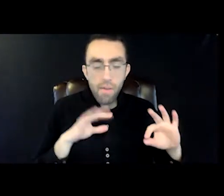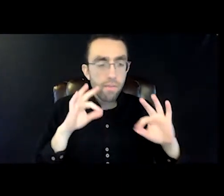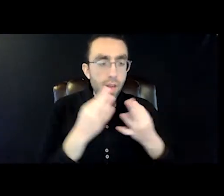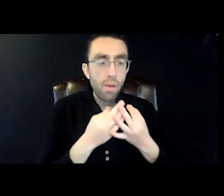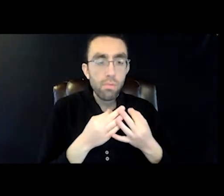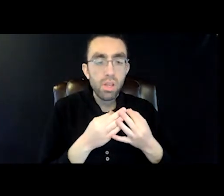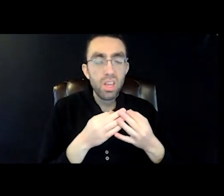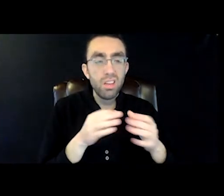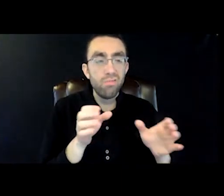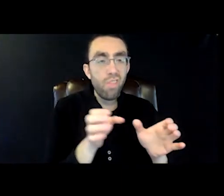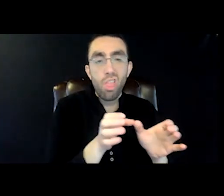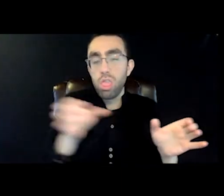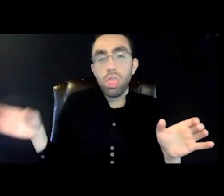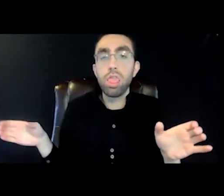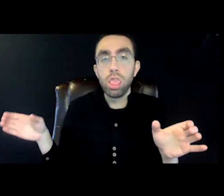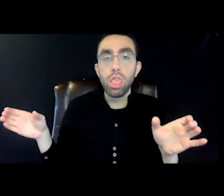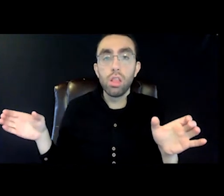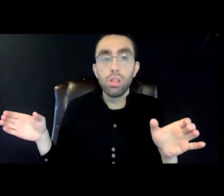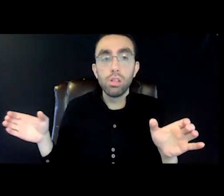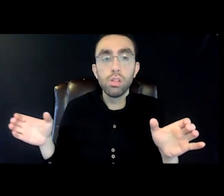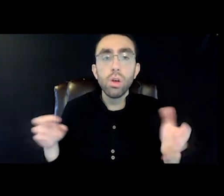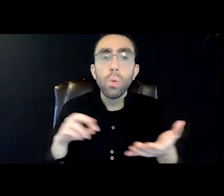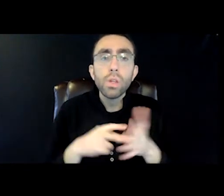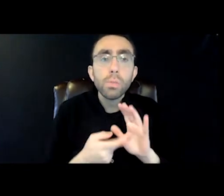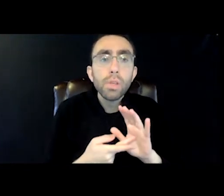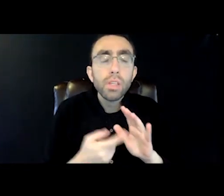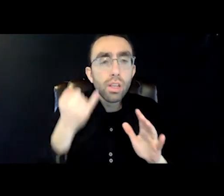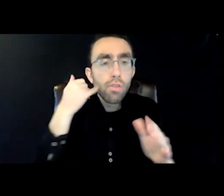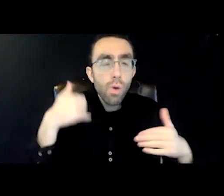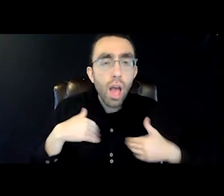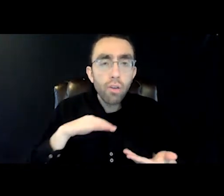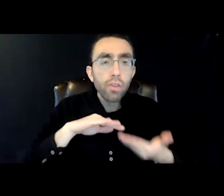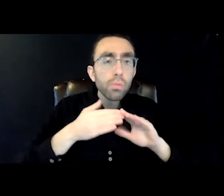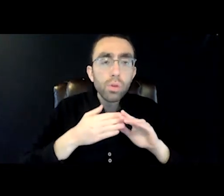and what does it mean to have community that is based in mutuality and resiliency.